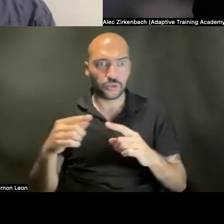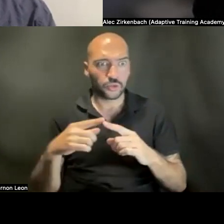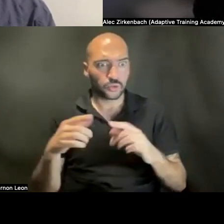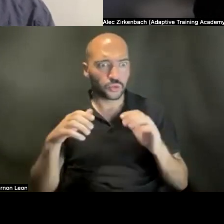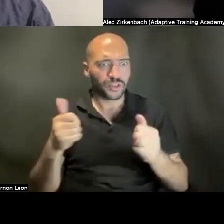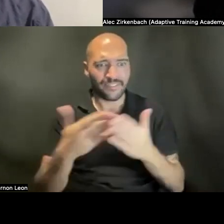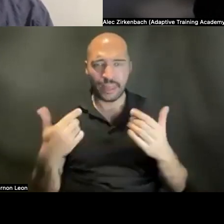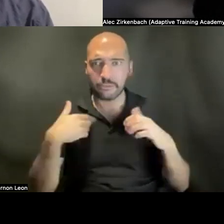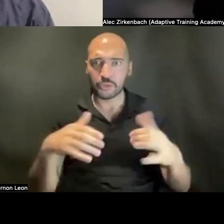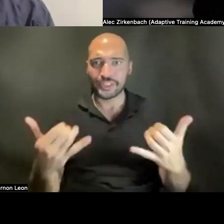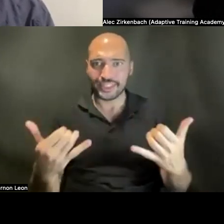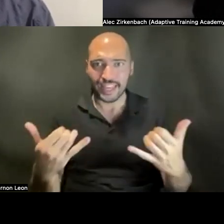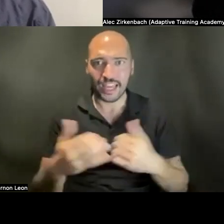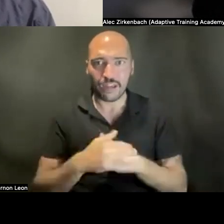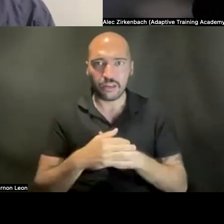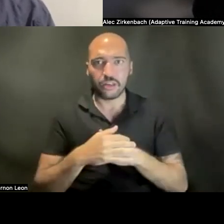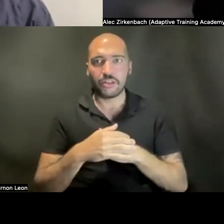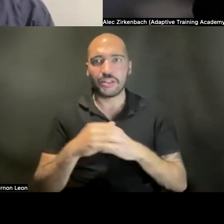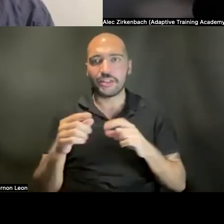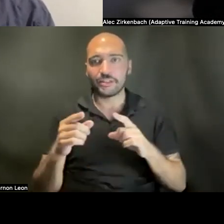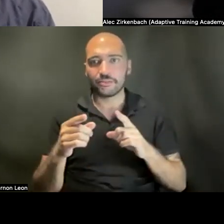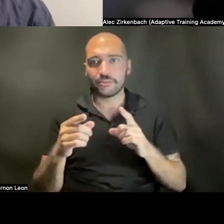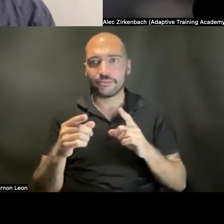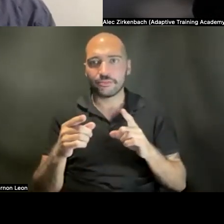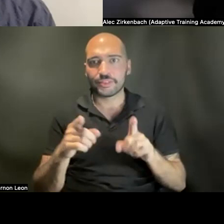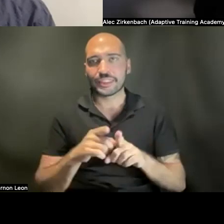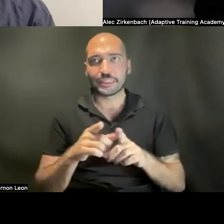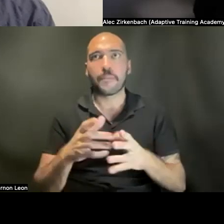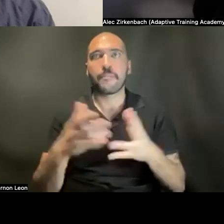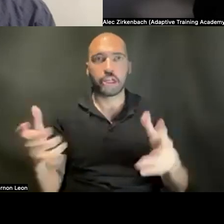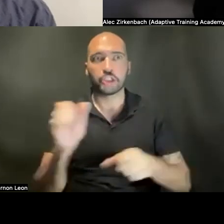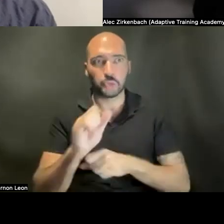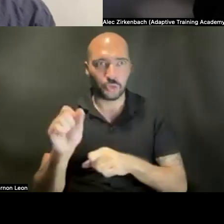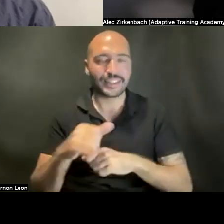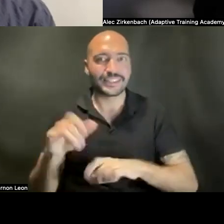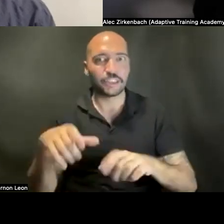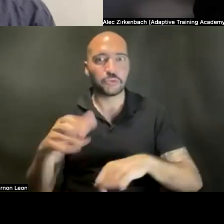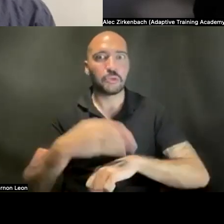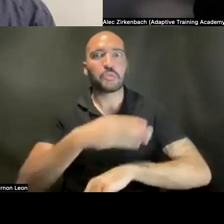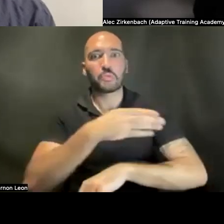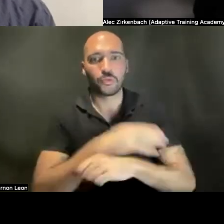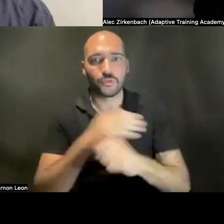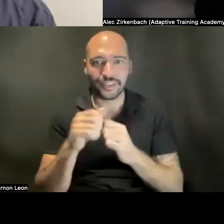doing now, and as much work as there needs to be done with the VA system.